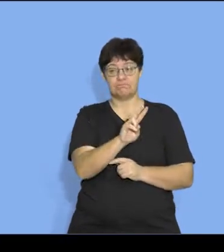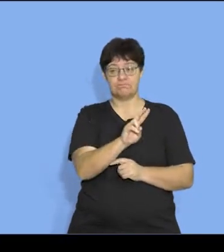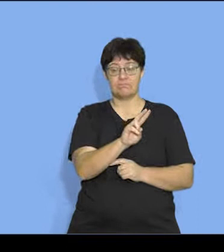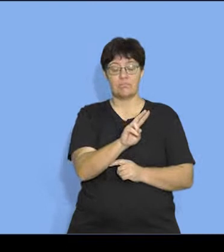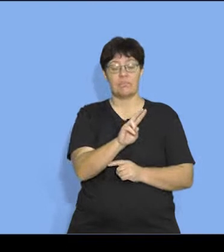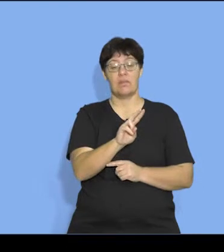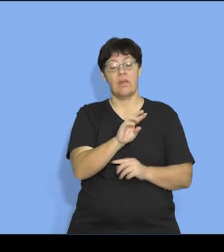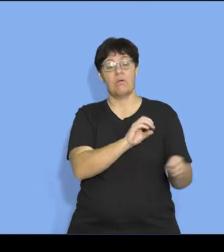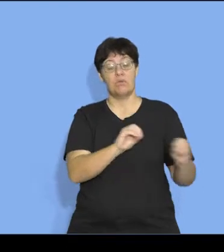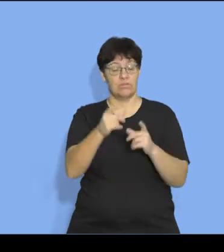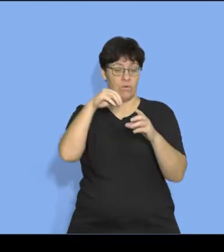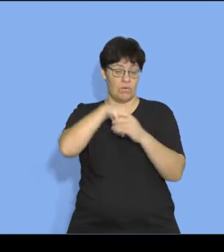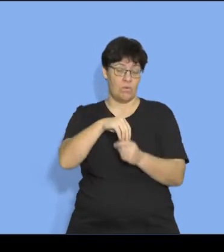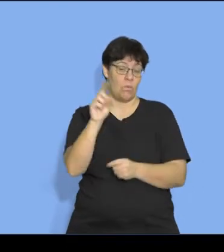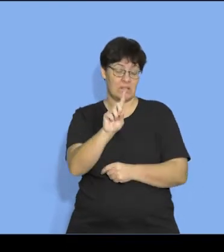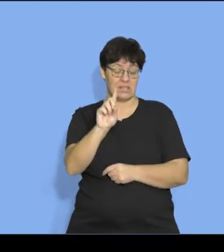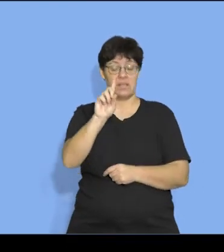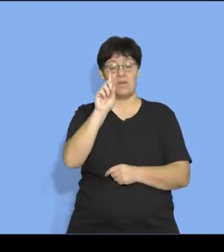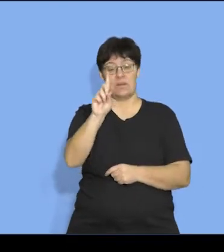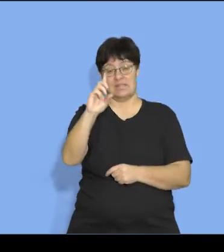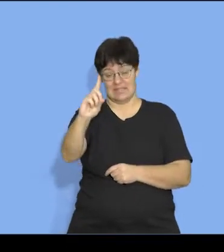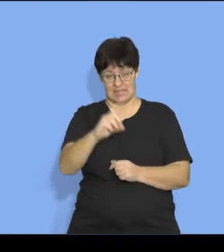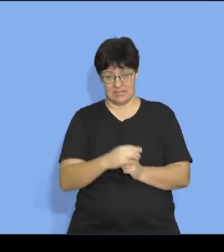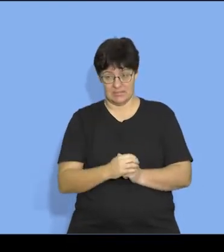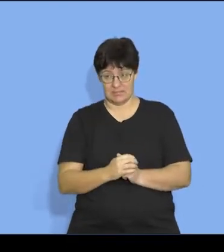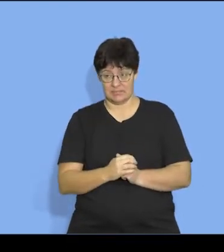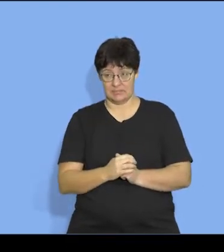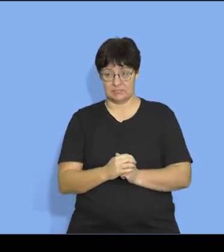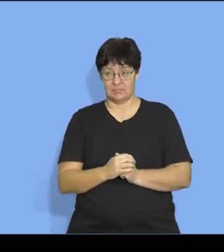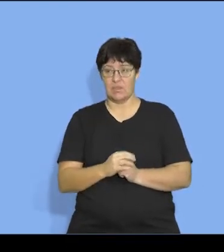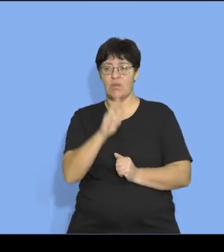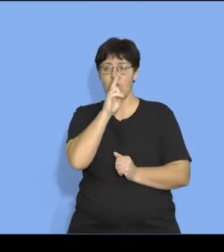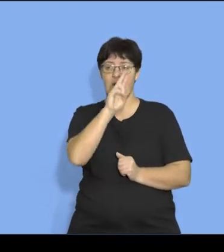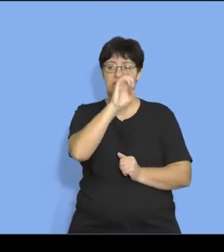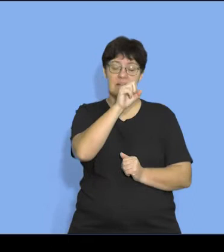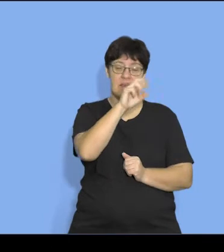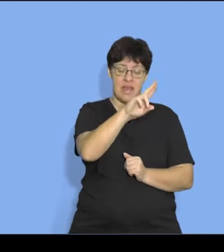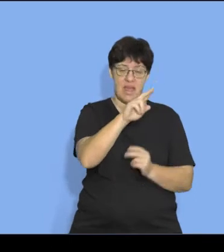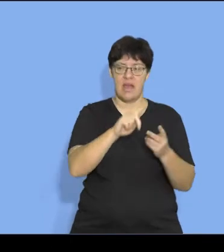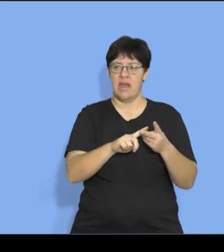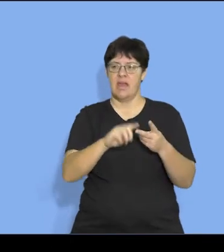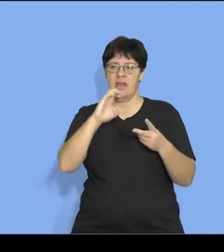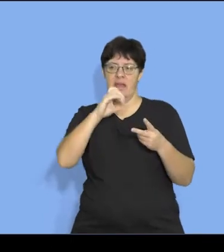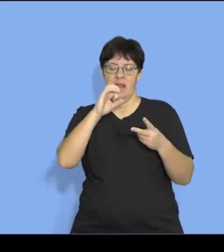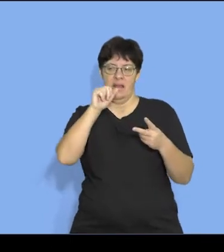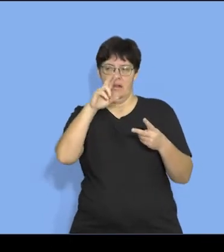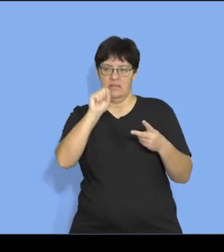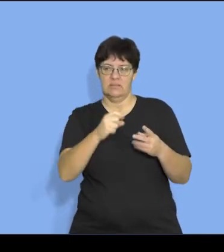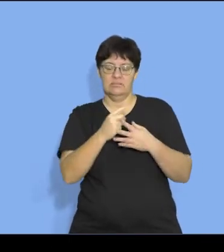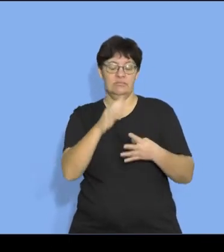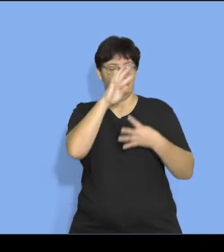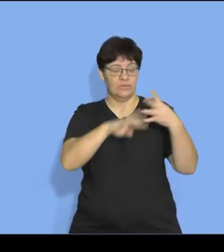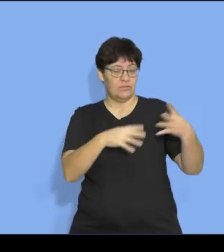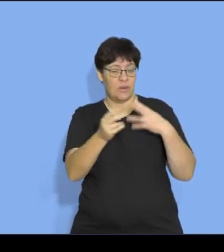in one dimension. We've looked at vectors and scalars, and we're now going to look at frame of reference and